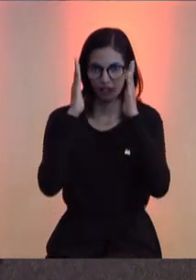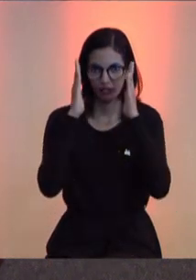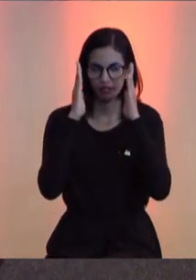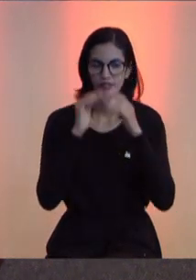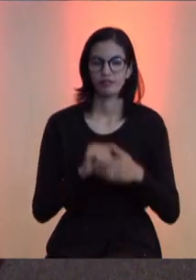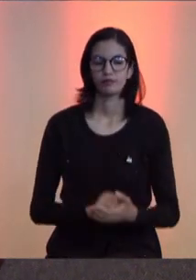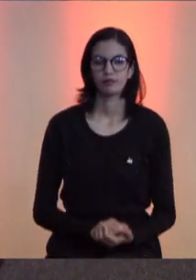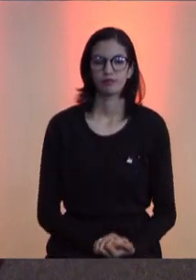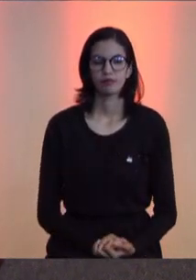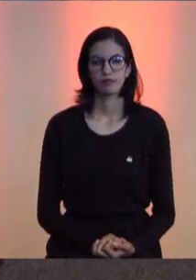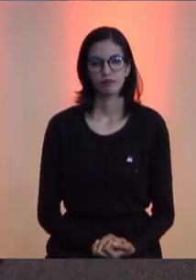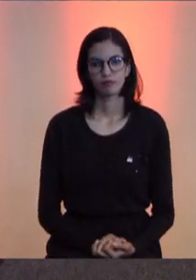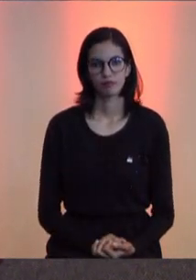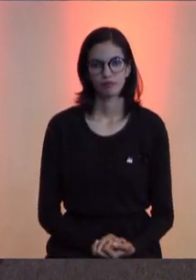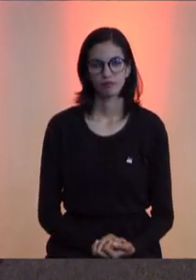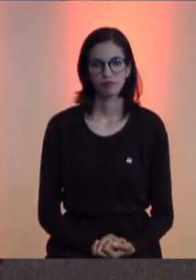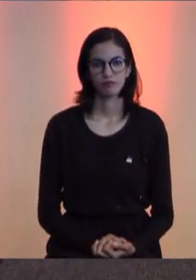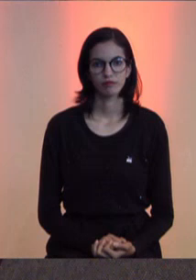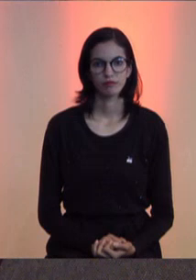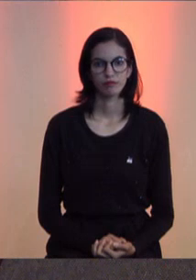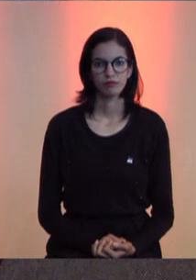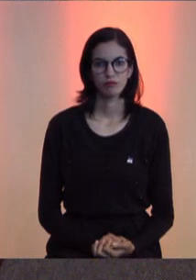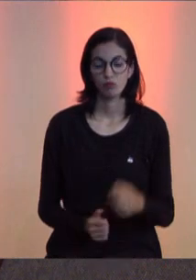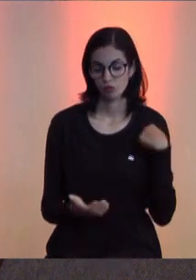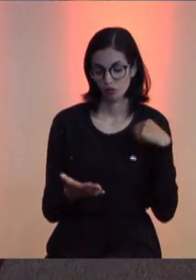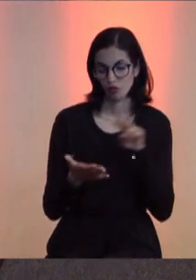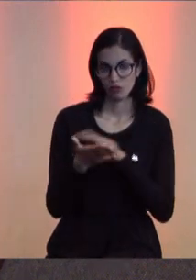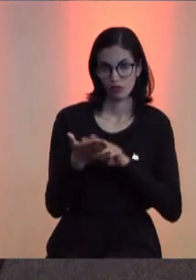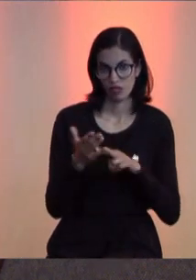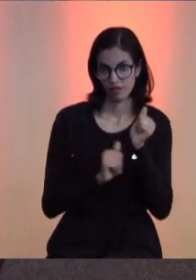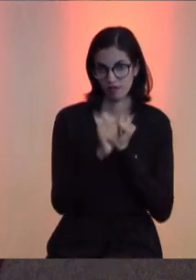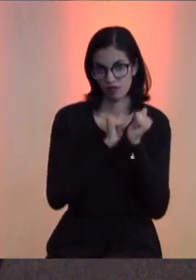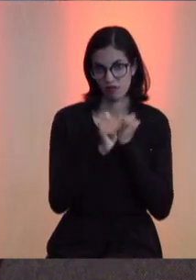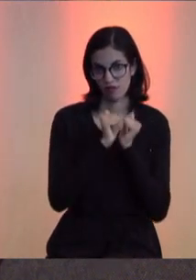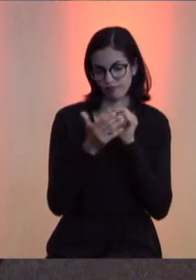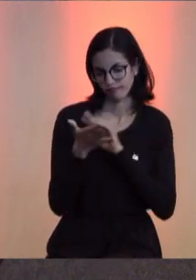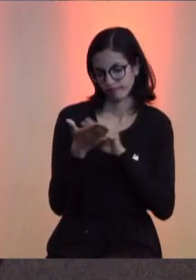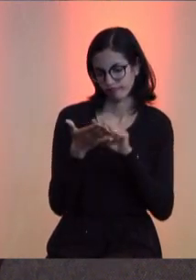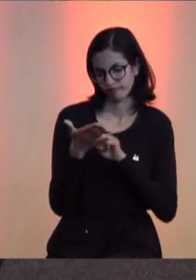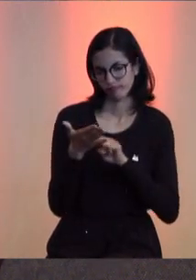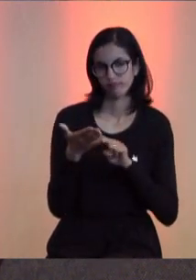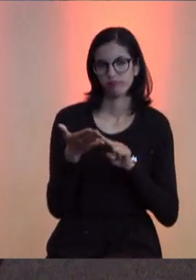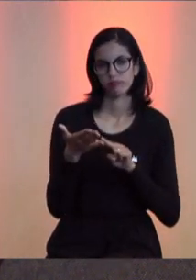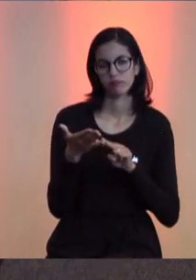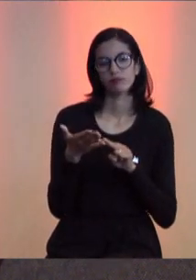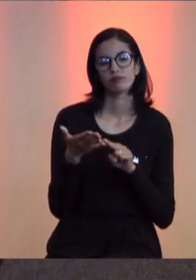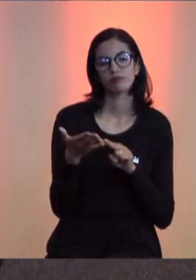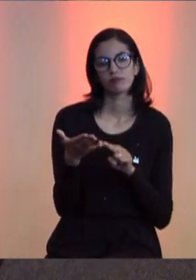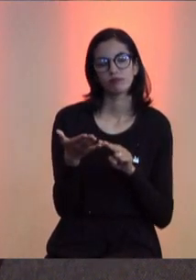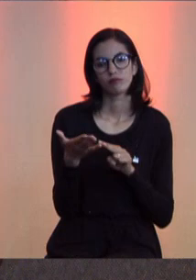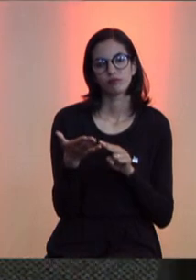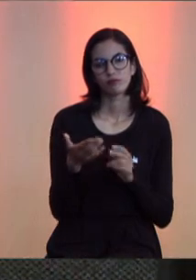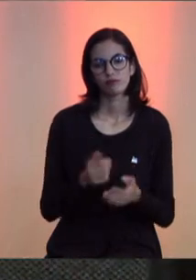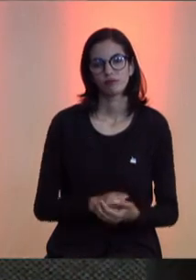When I read this story, cuando leí este relato, And I've preached on this story many times.